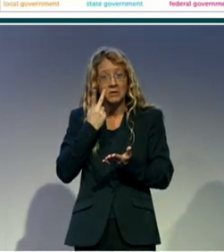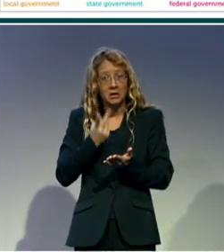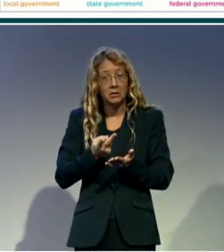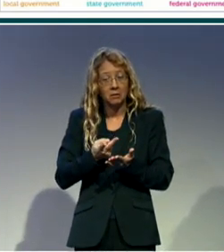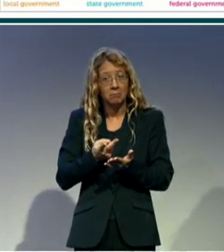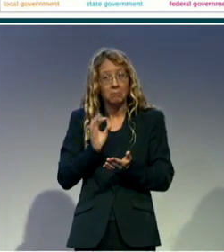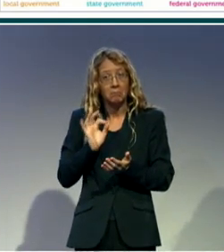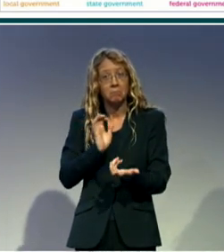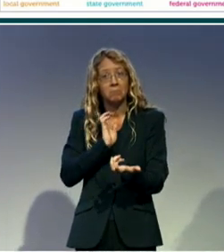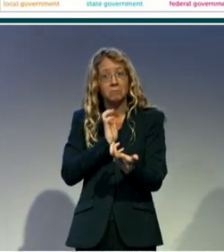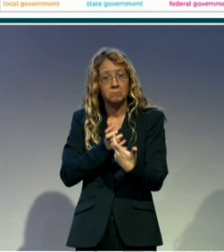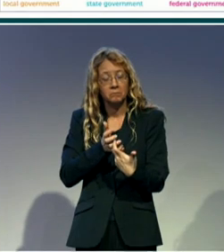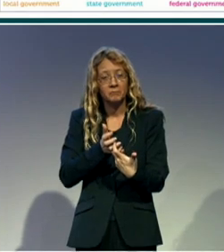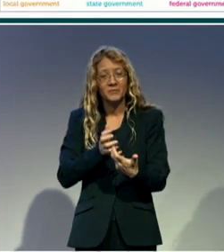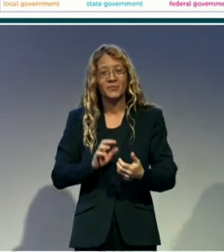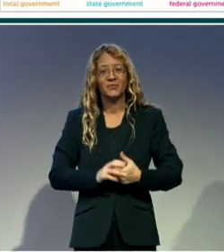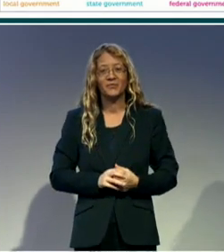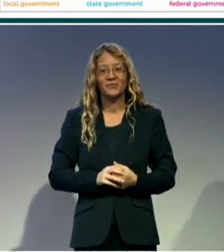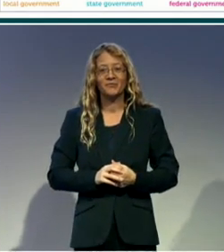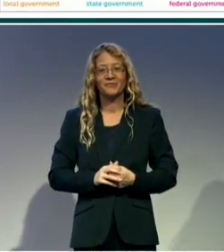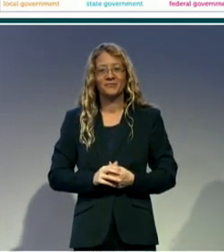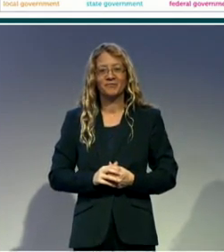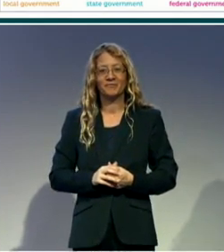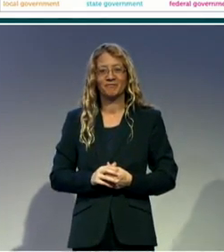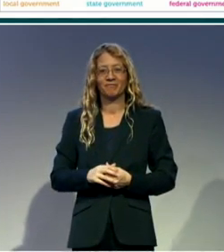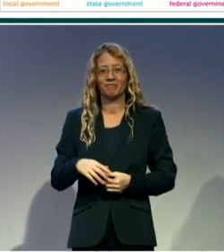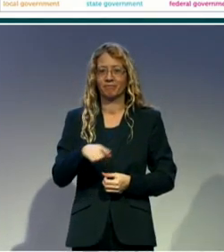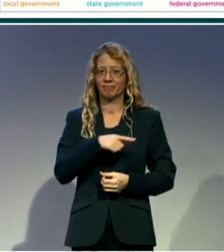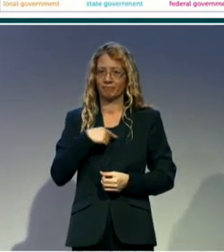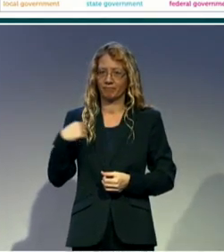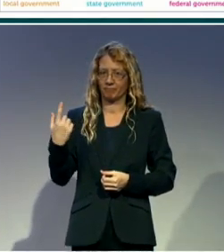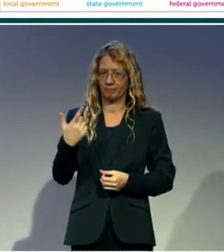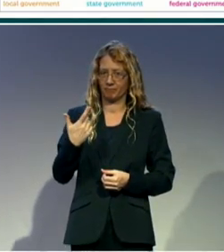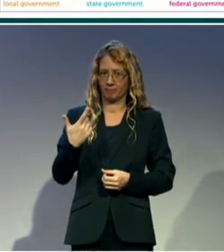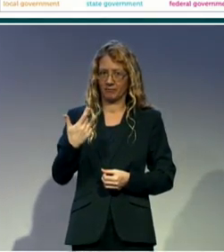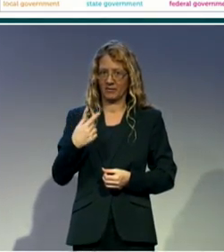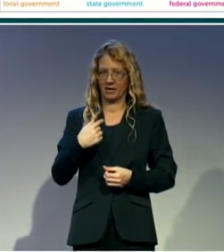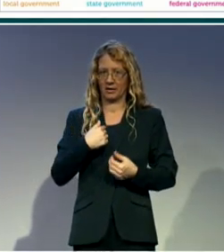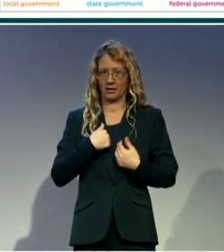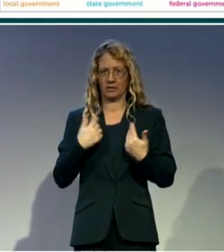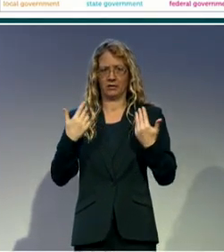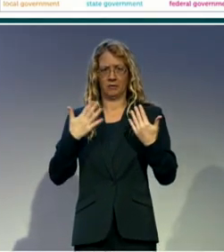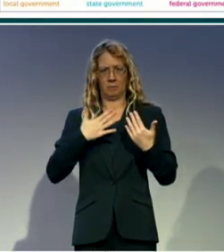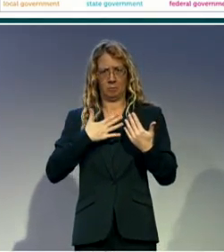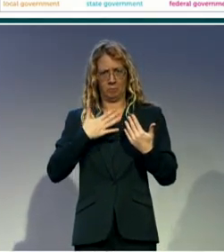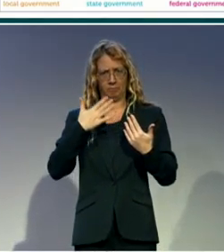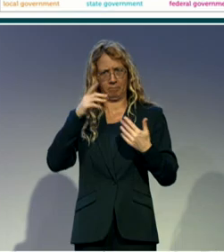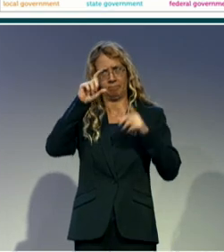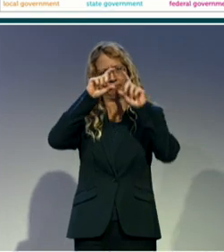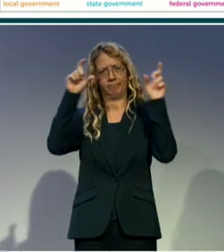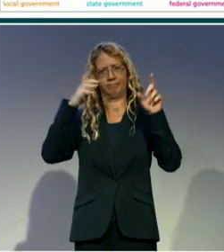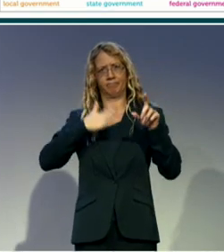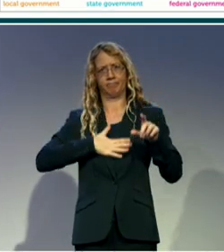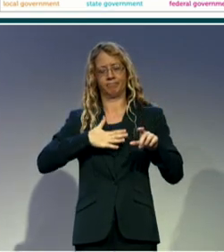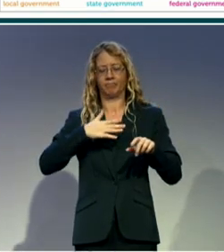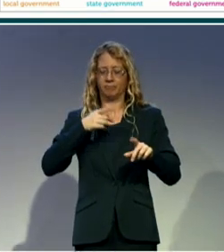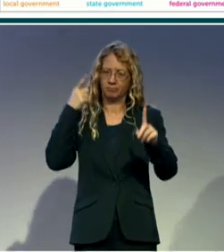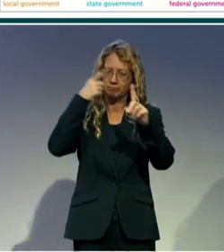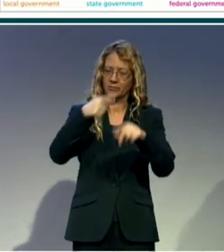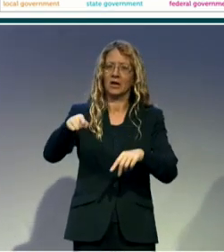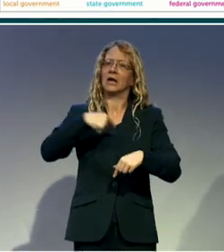We called our campaign I Can Vote, our online portal launched just before the 2018 Victorian state